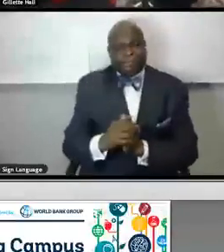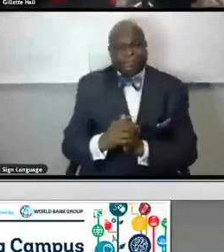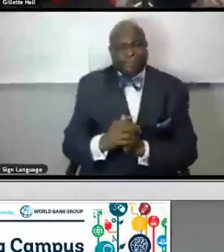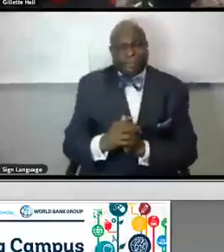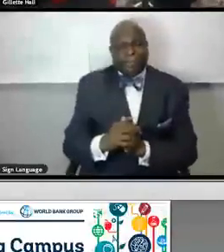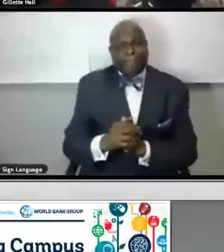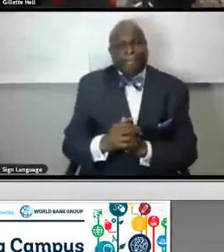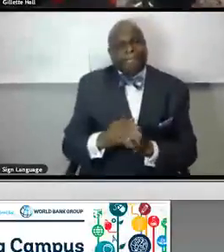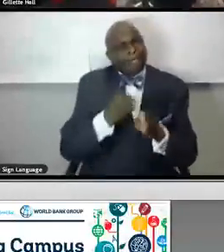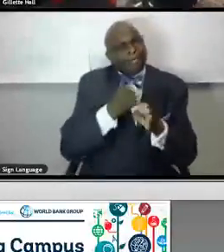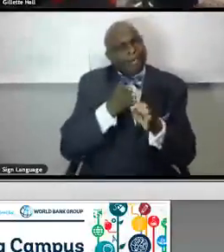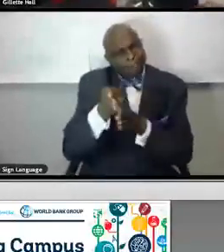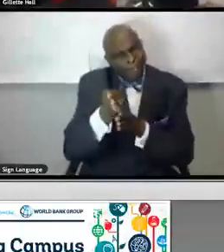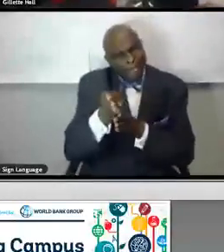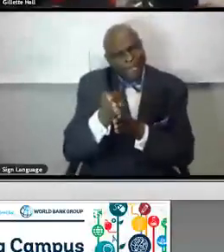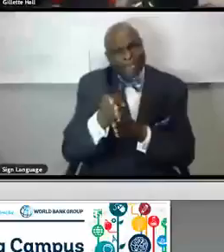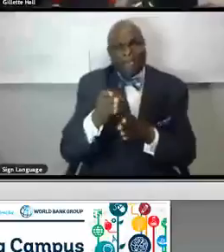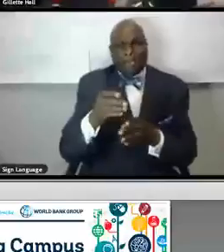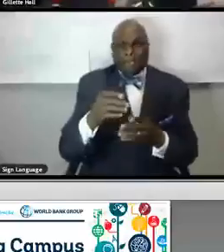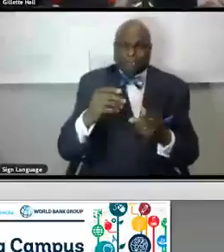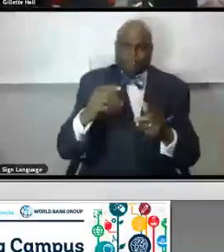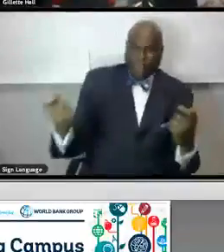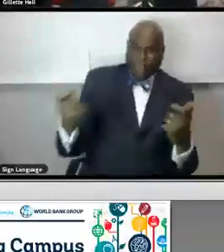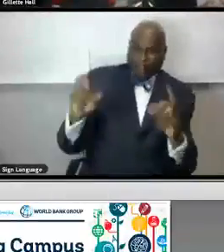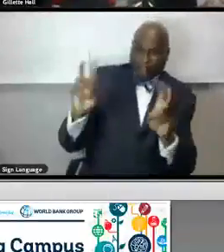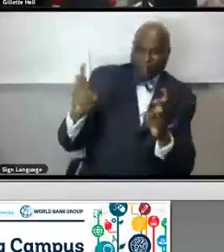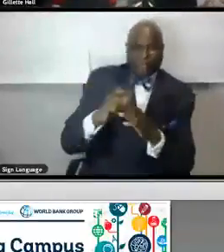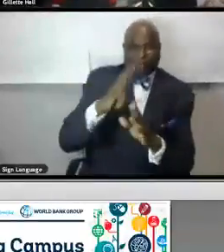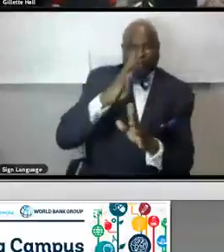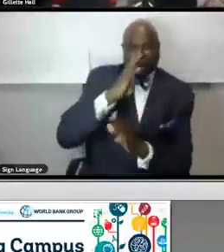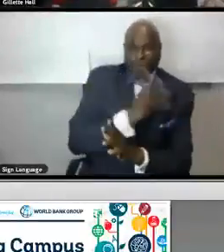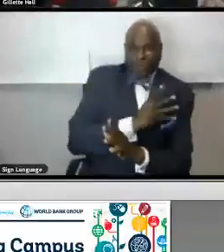The main elephant in the room is Africa.